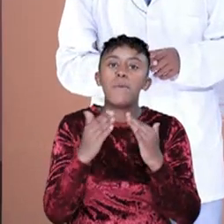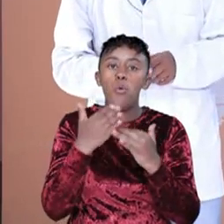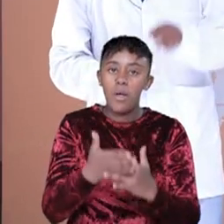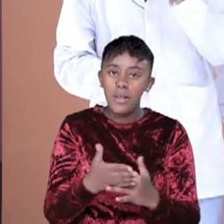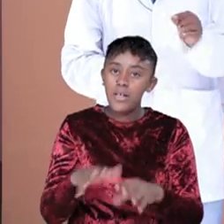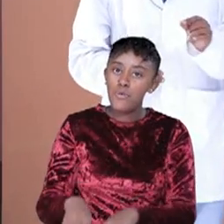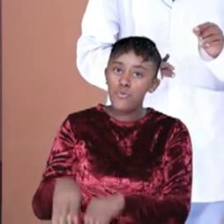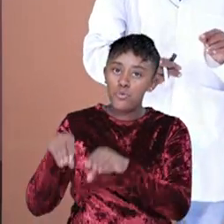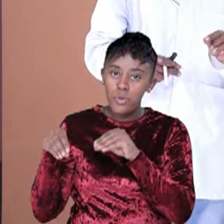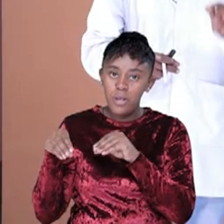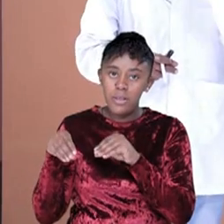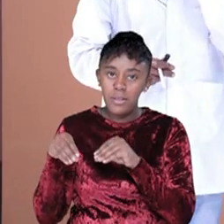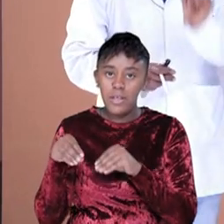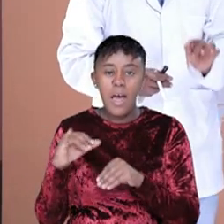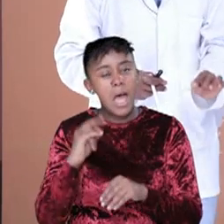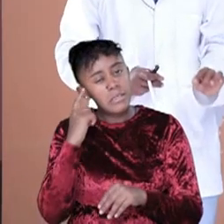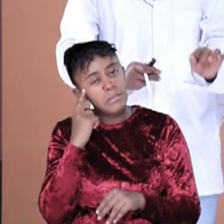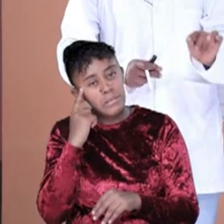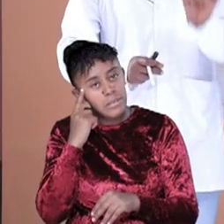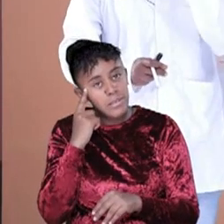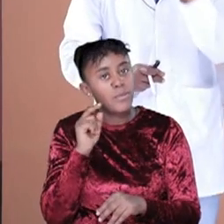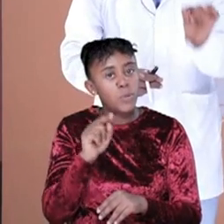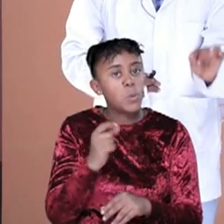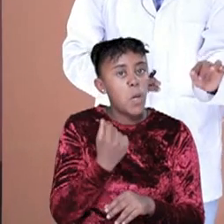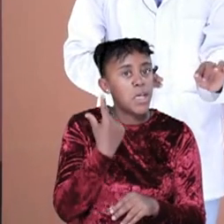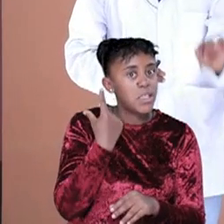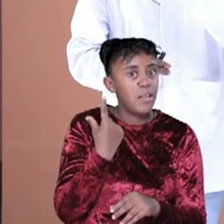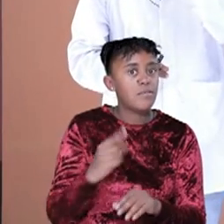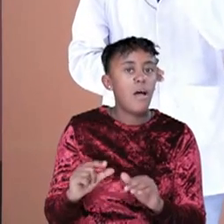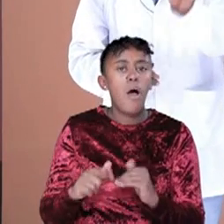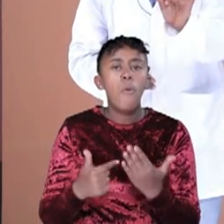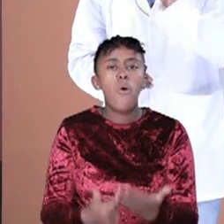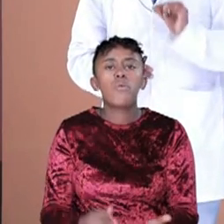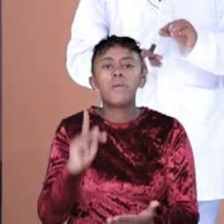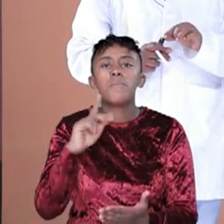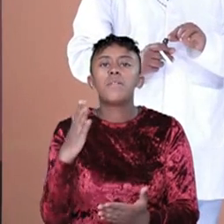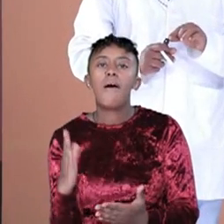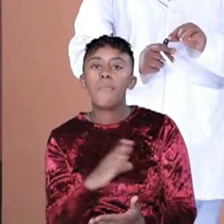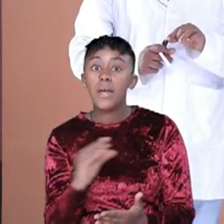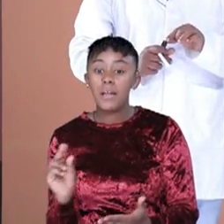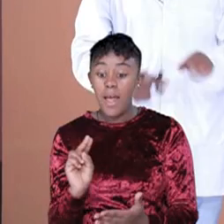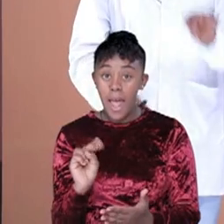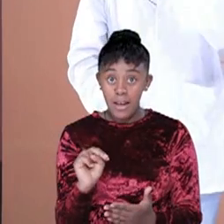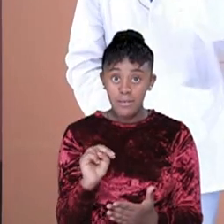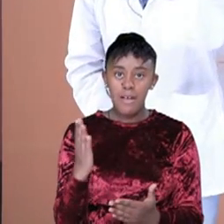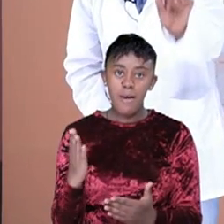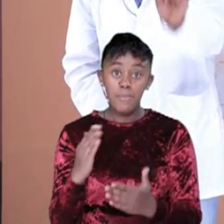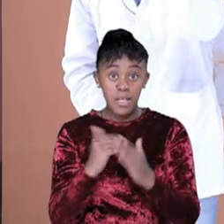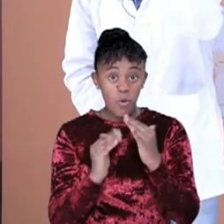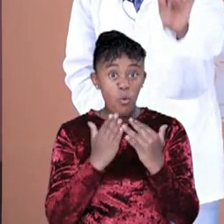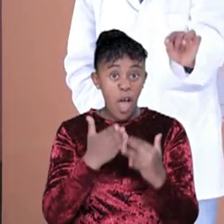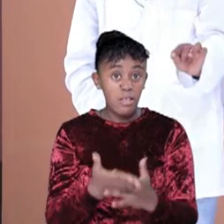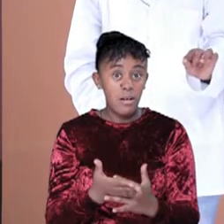Student, I think you understand about p-type and N-type of semiconductors. The